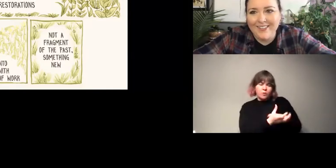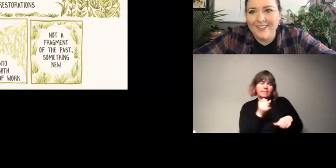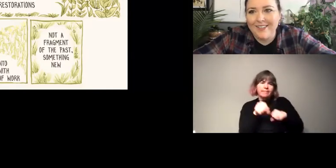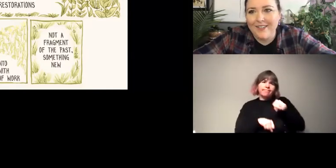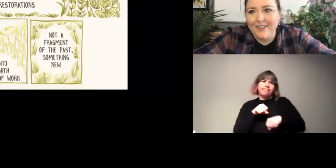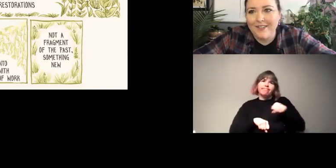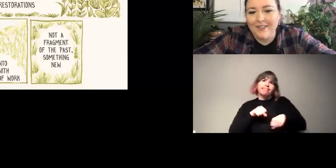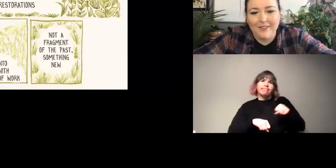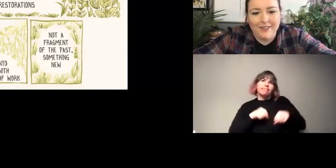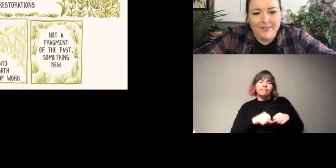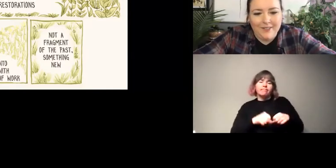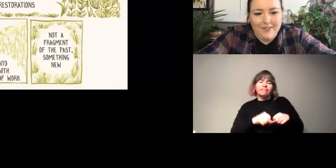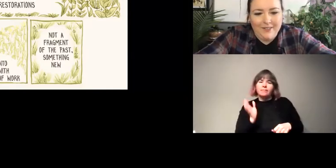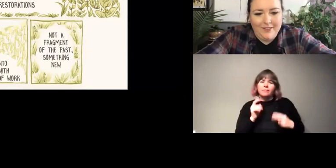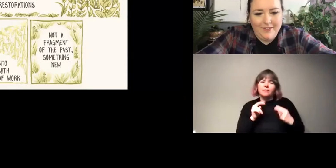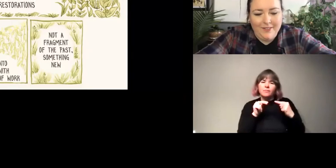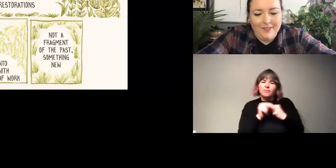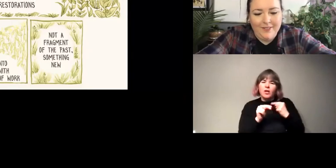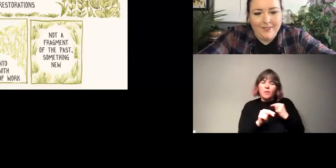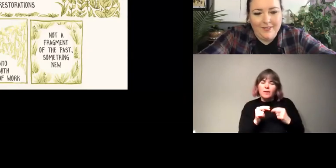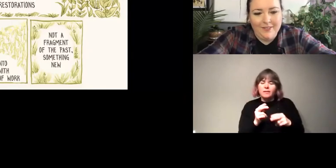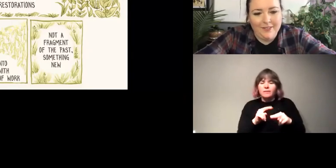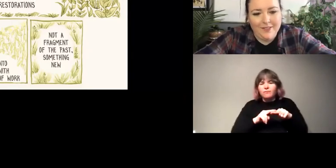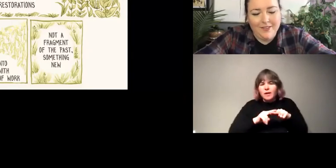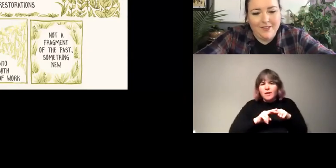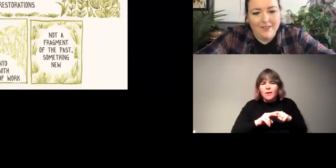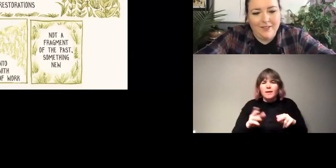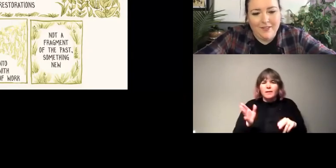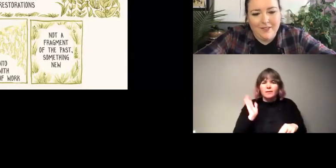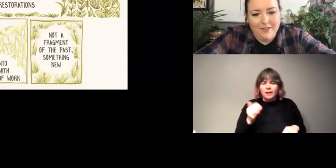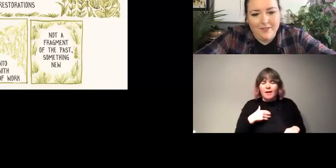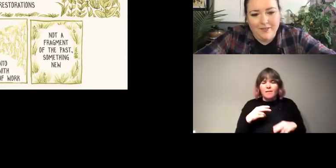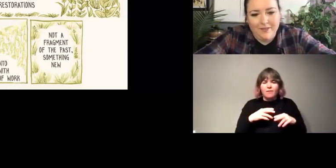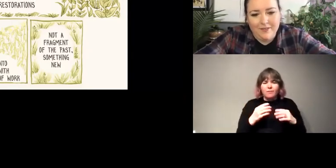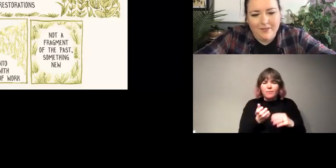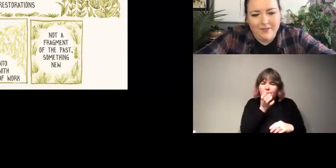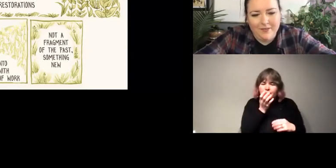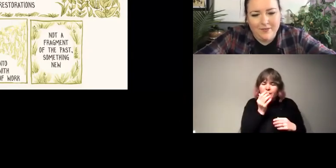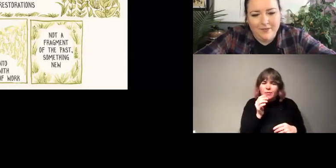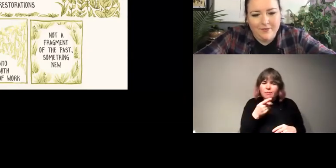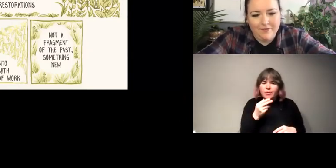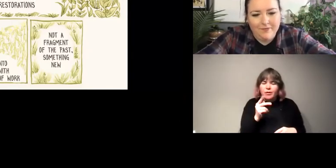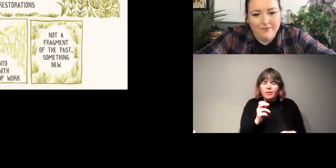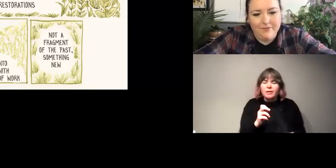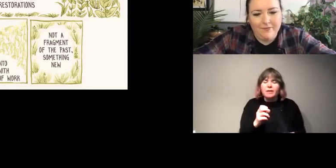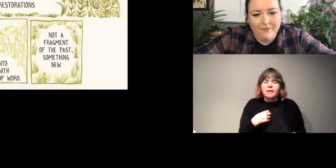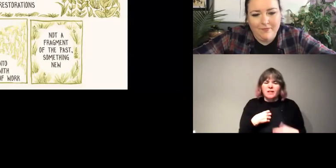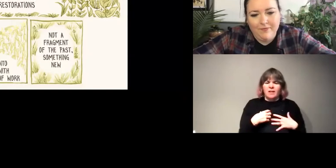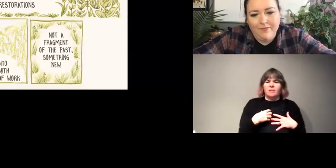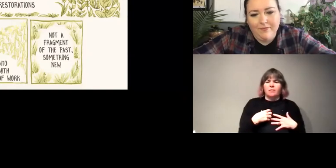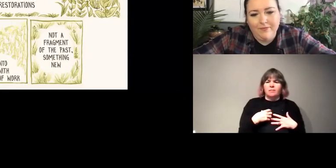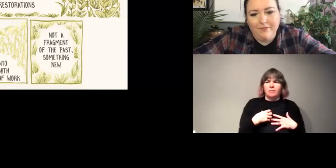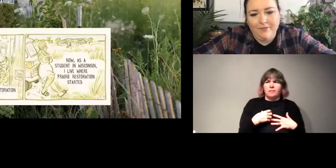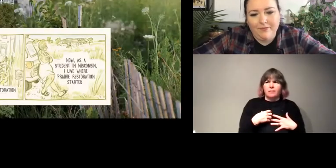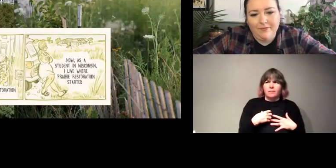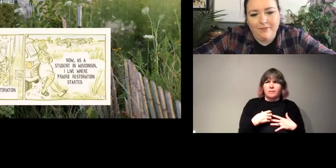to bike along old railways that still had some prairie. So it kind of freaked me out, right? It's like, does